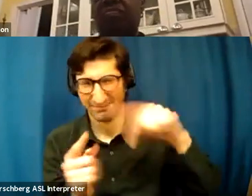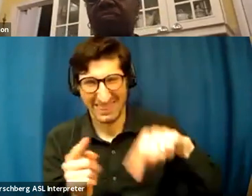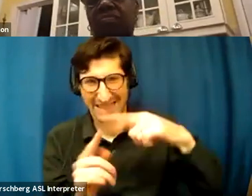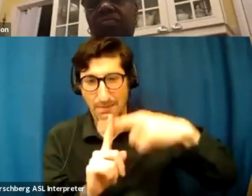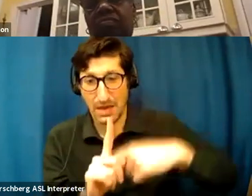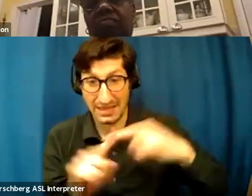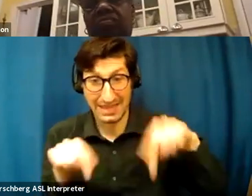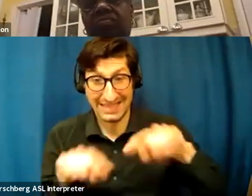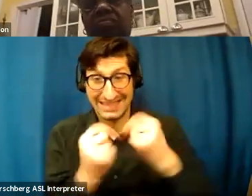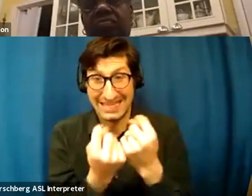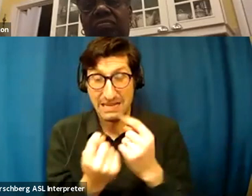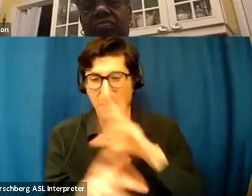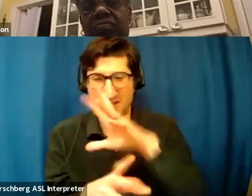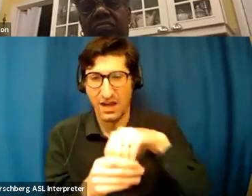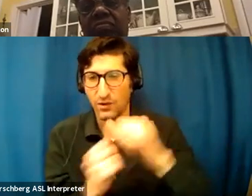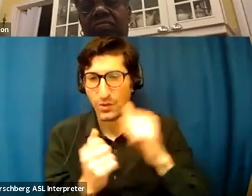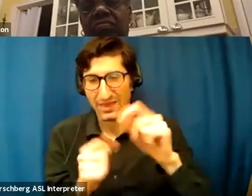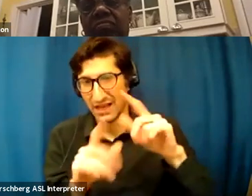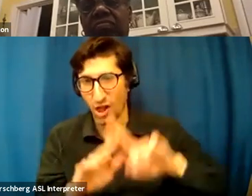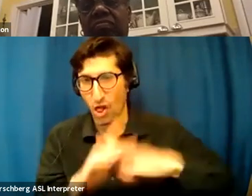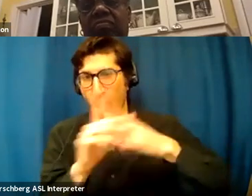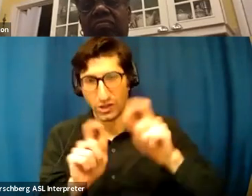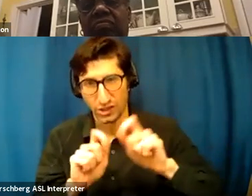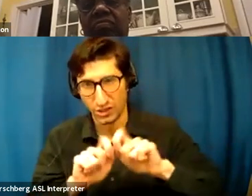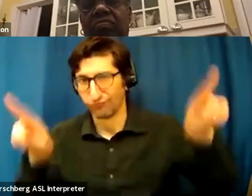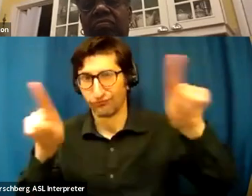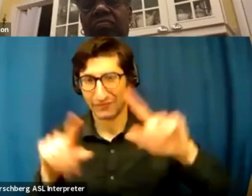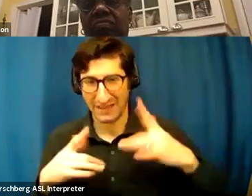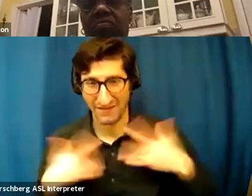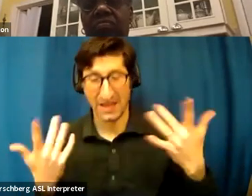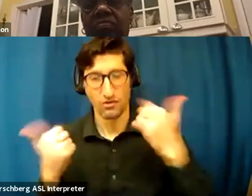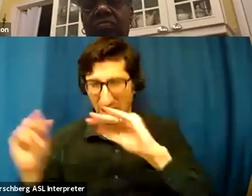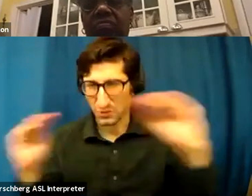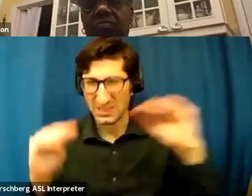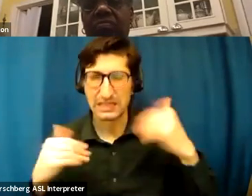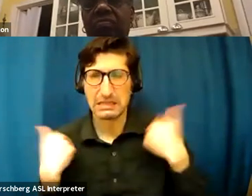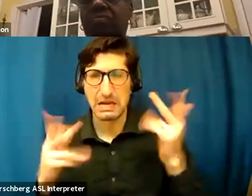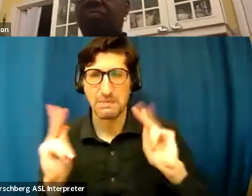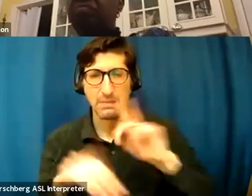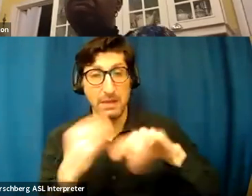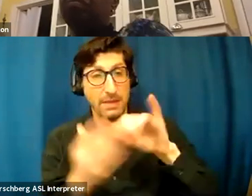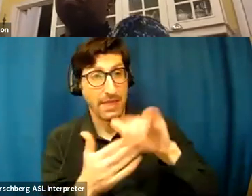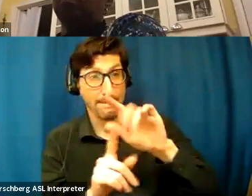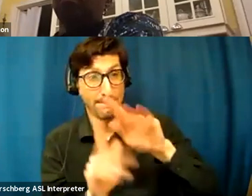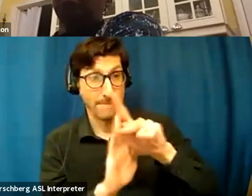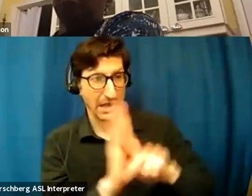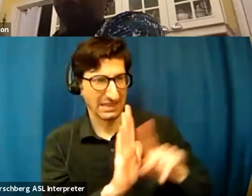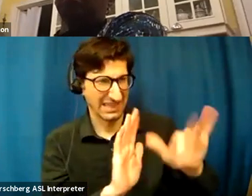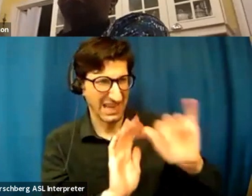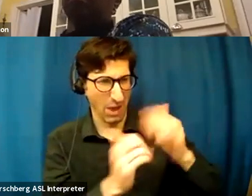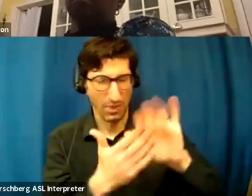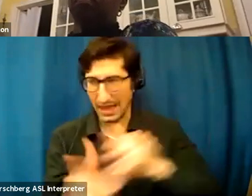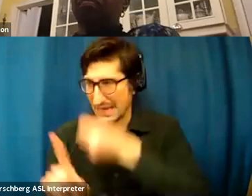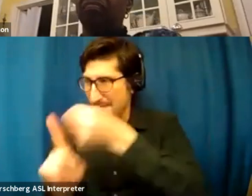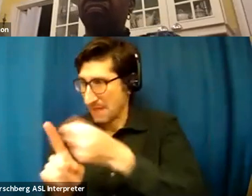event, which is on February 11th, and continues to educate other young people on how that policy will positively impact our